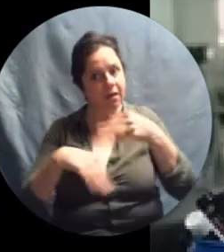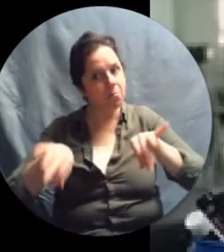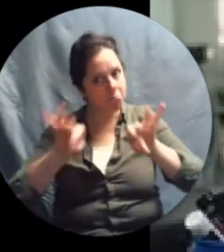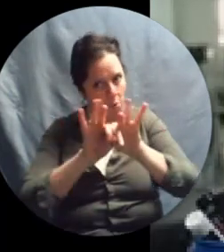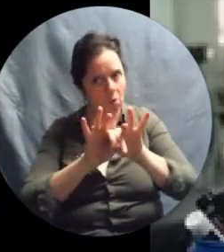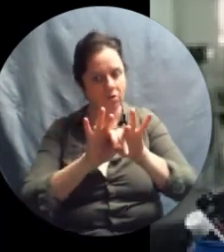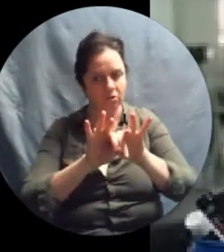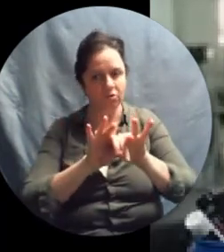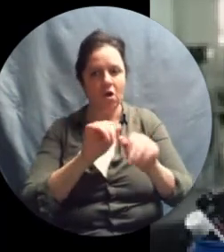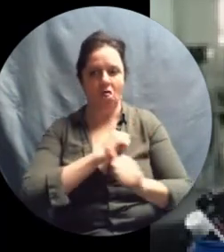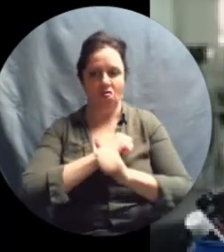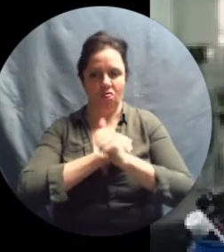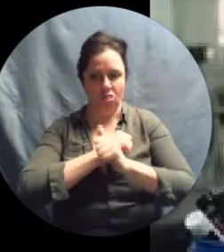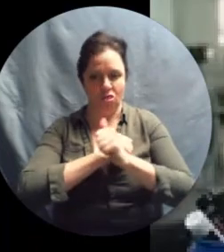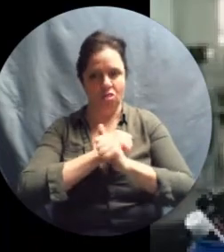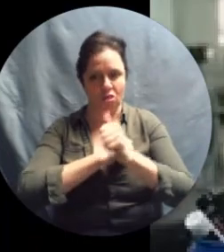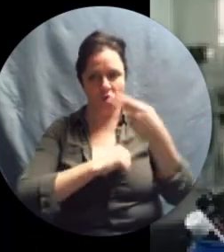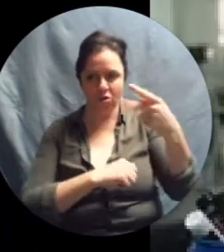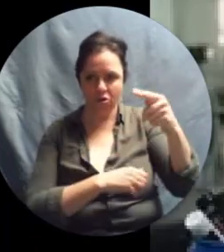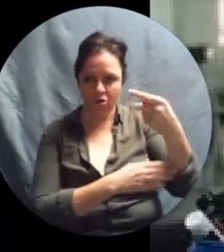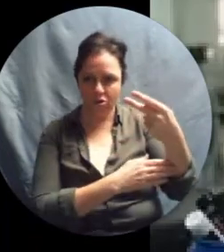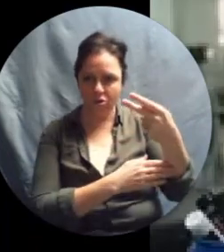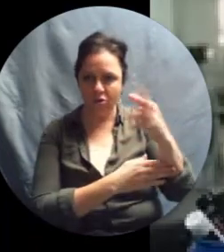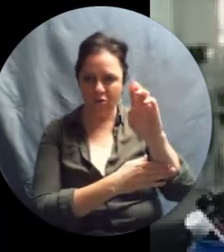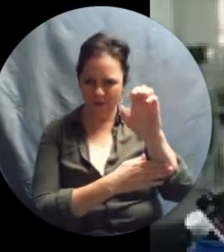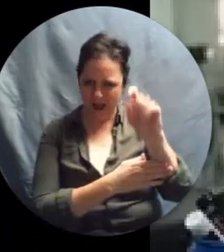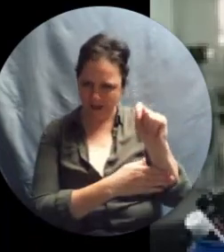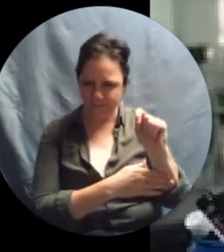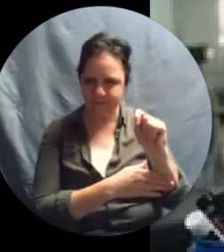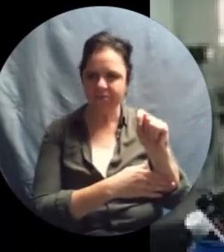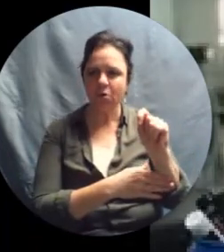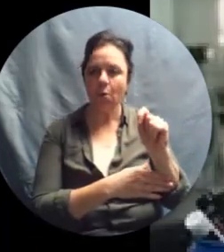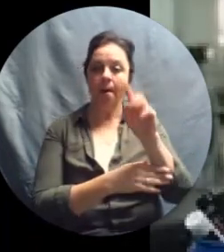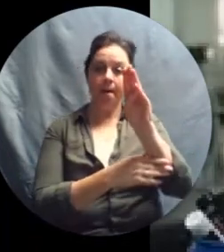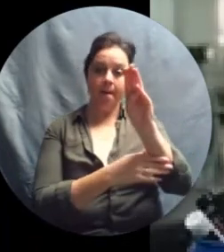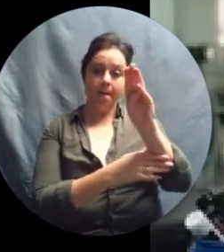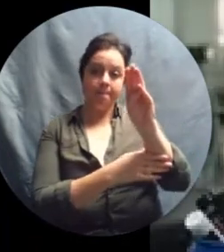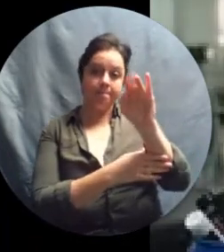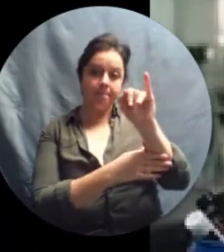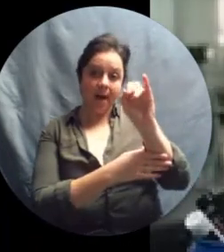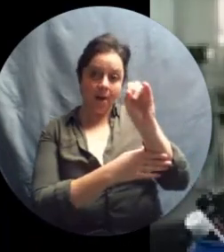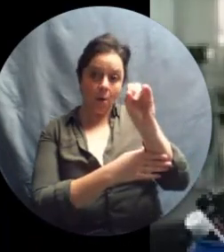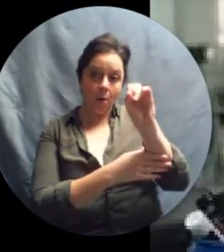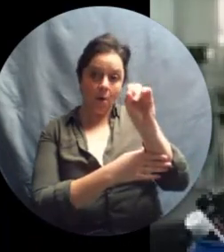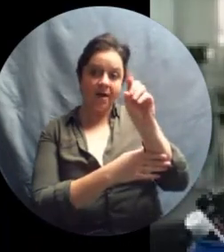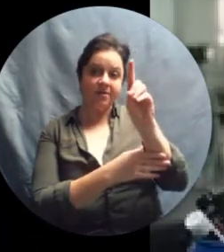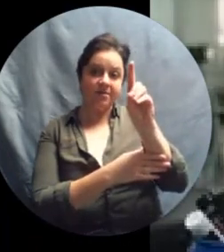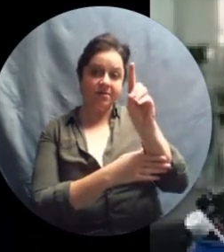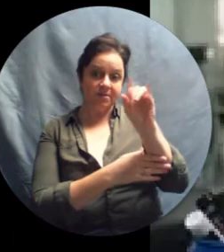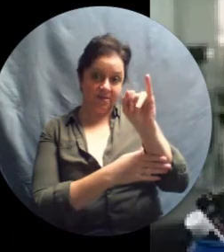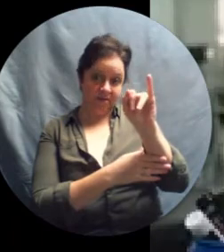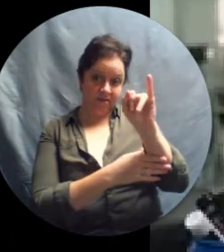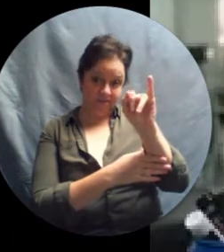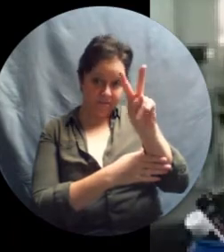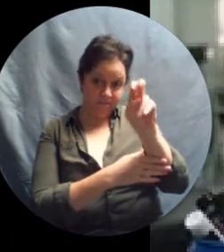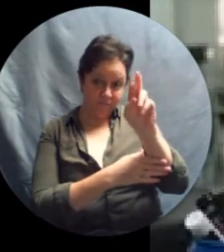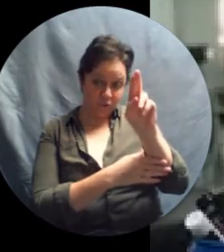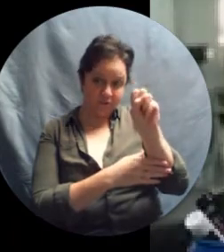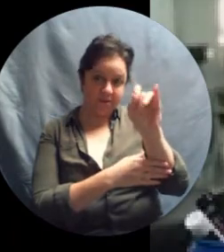And remember, biodiversity is just that diversity of life, right? When we have these protected habitats, when we have these habitats that are